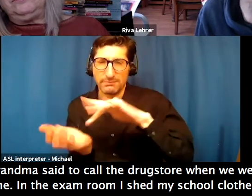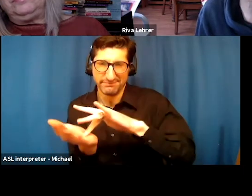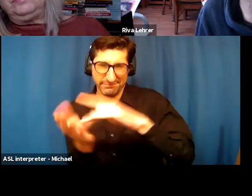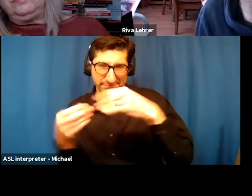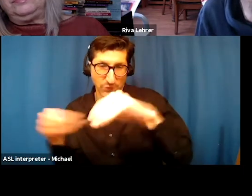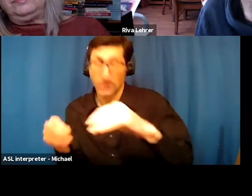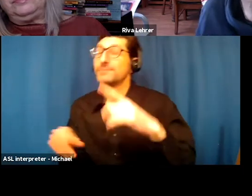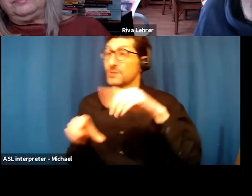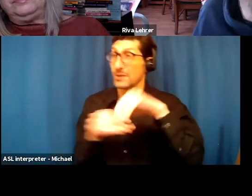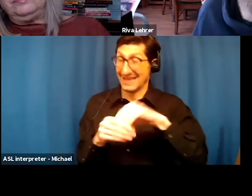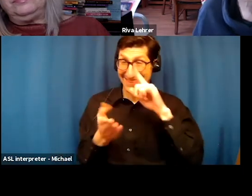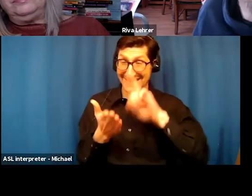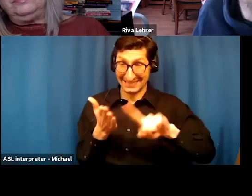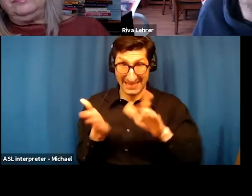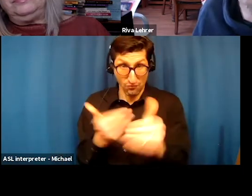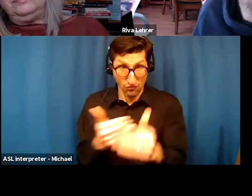school clothes.